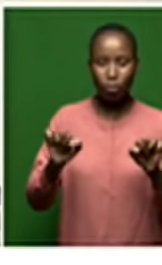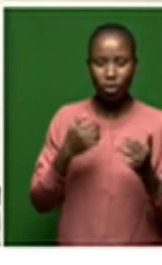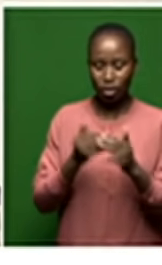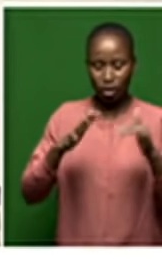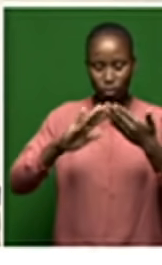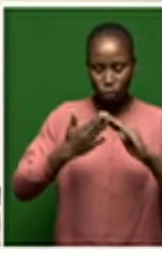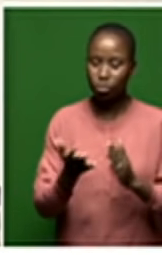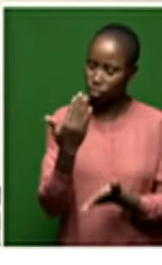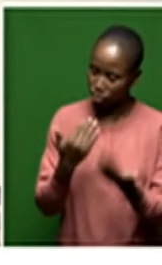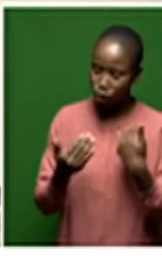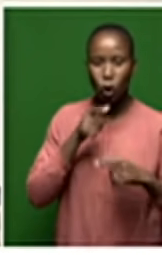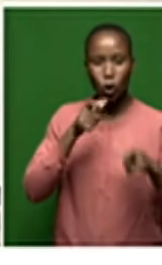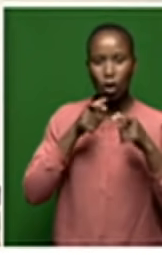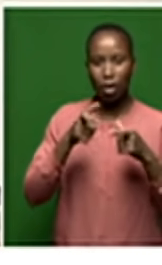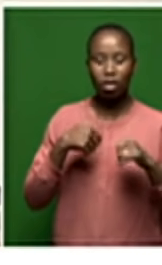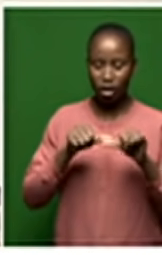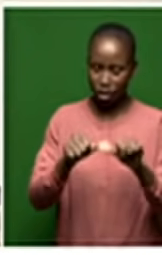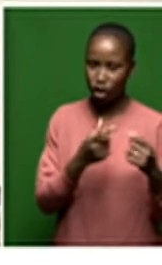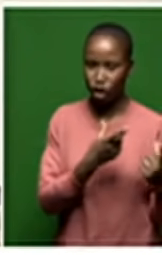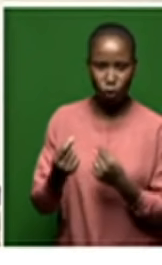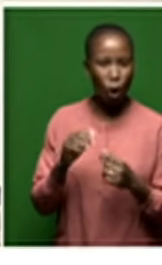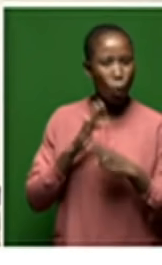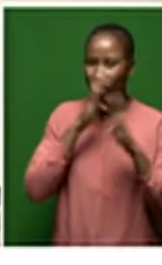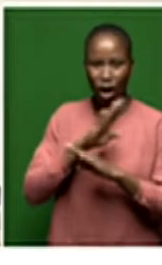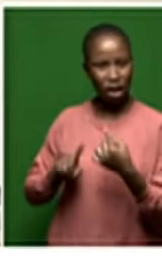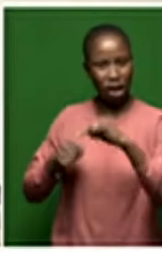and take the matter further without being insulting to one another.